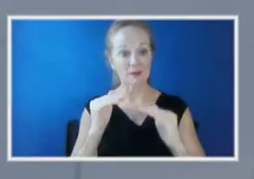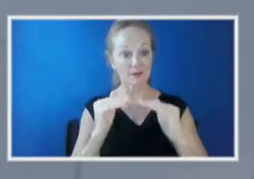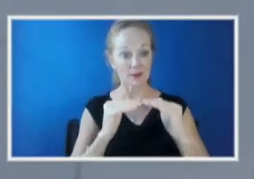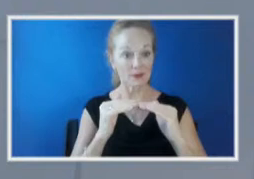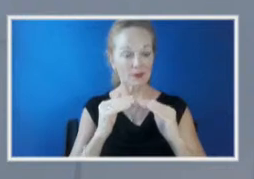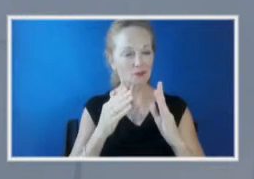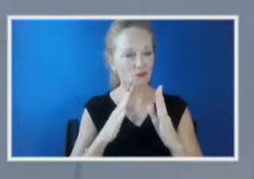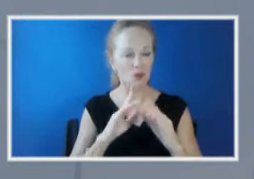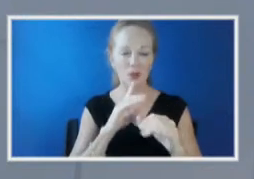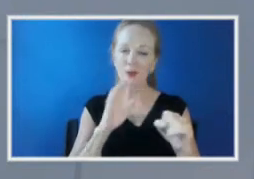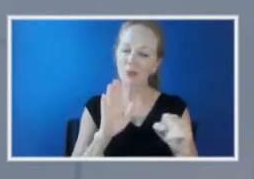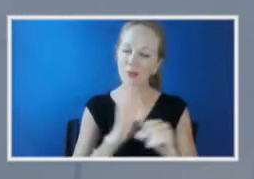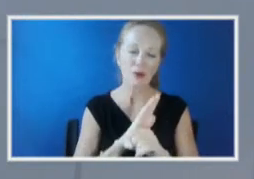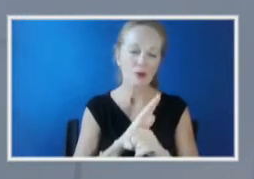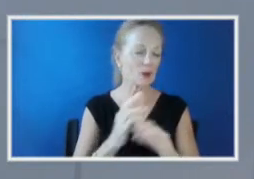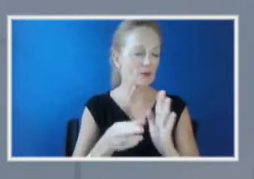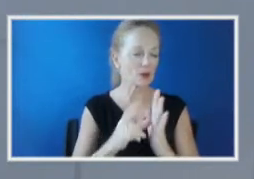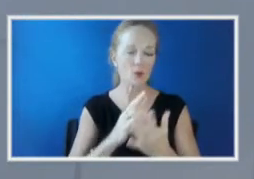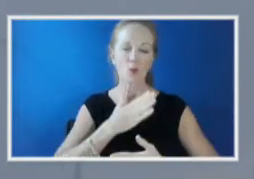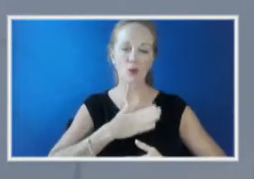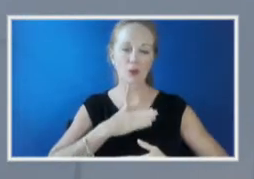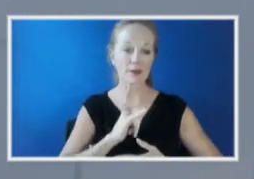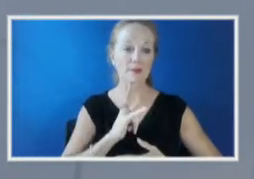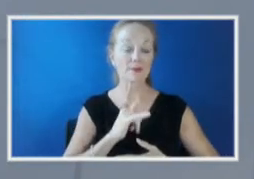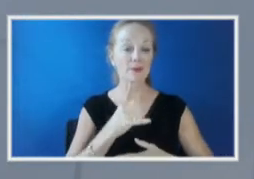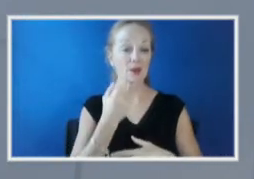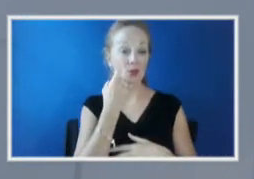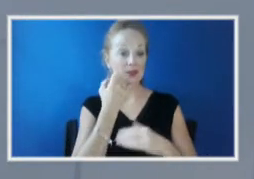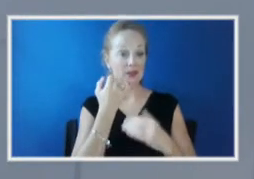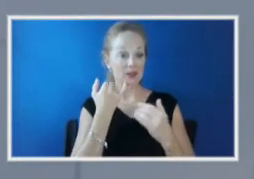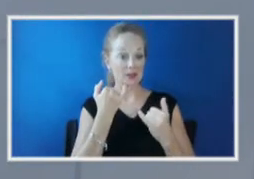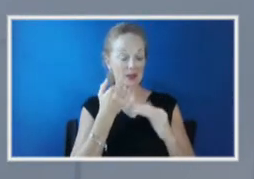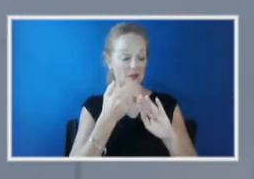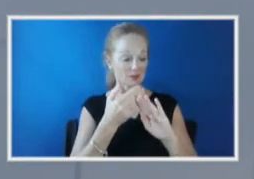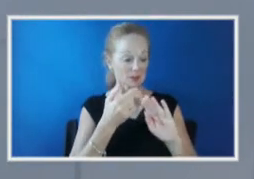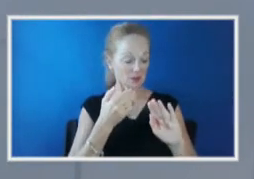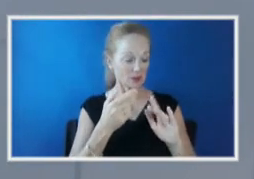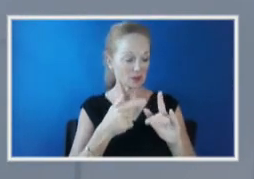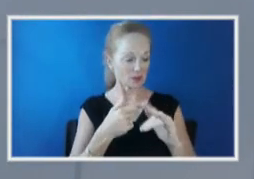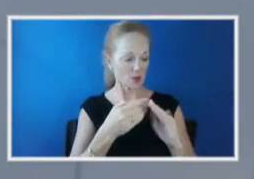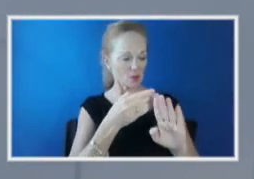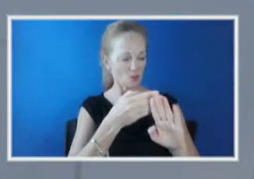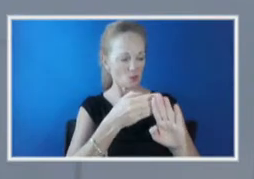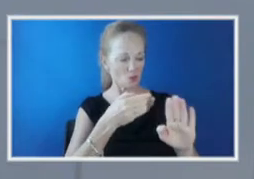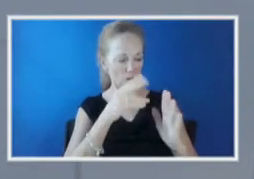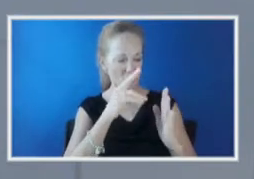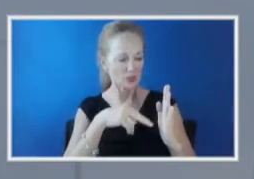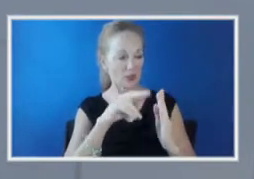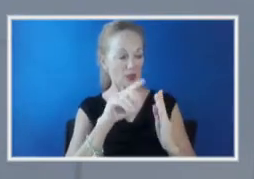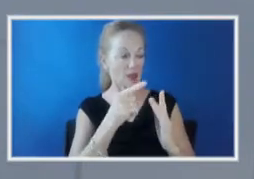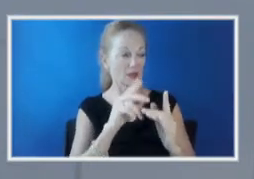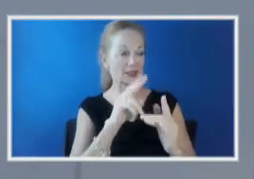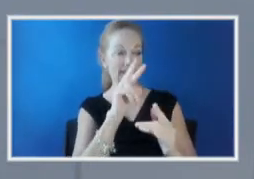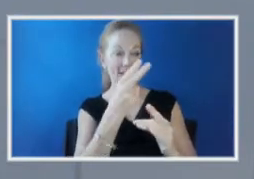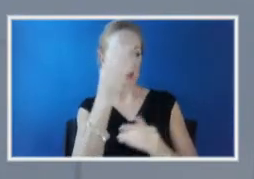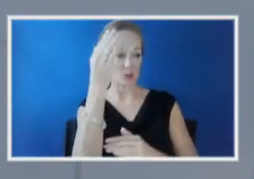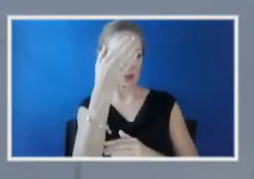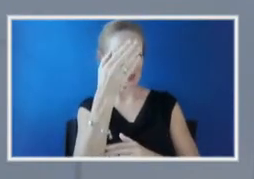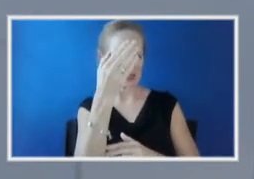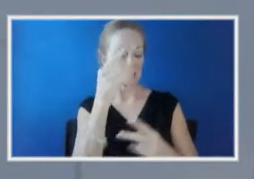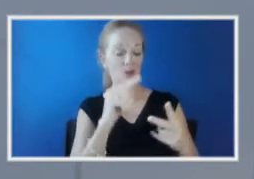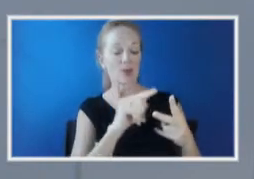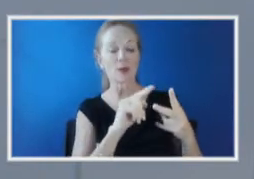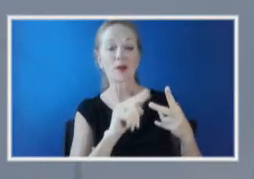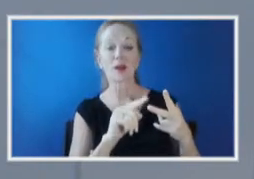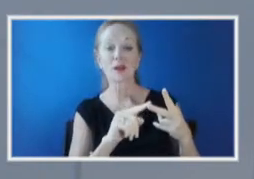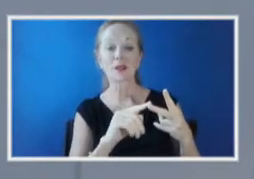that. So earlier today, you had a couple of pre-reads. One is essentially the second presentation that you will see, as